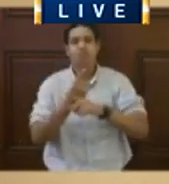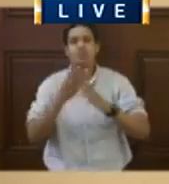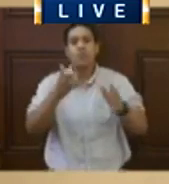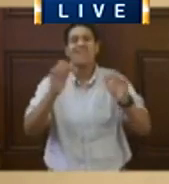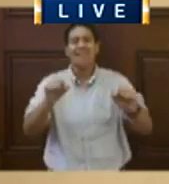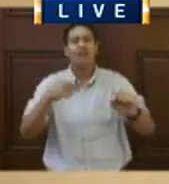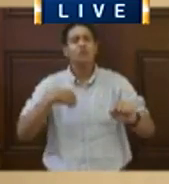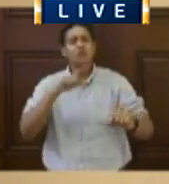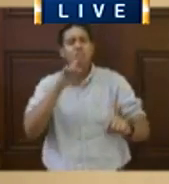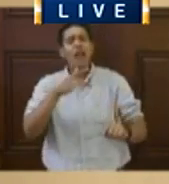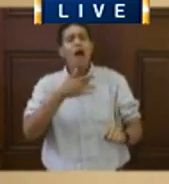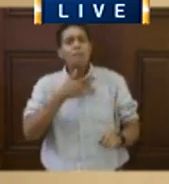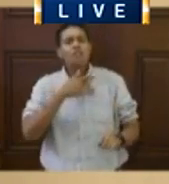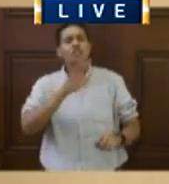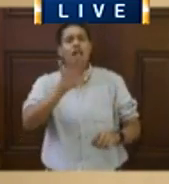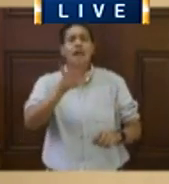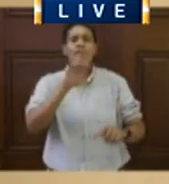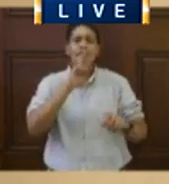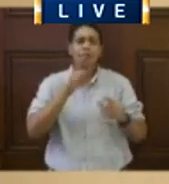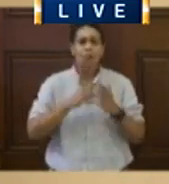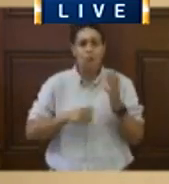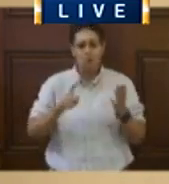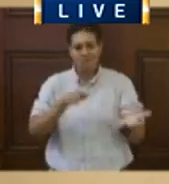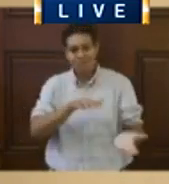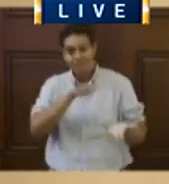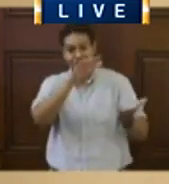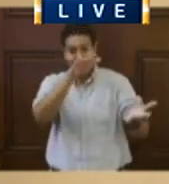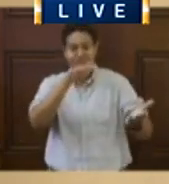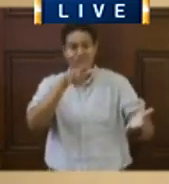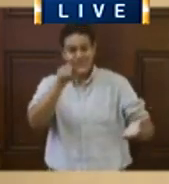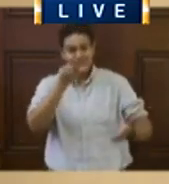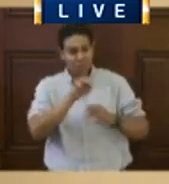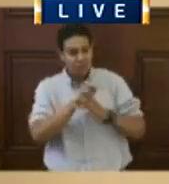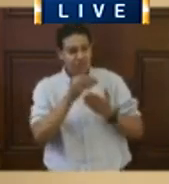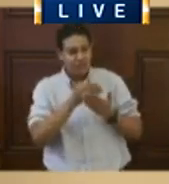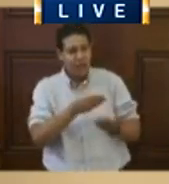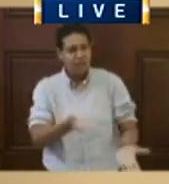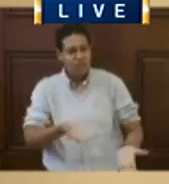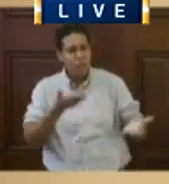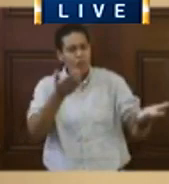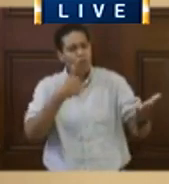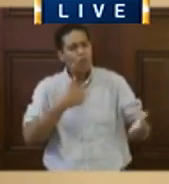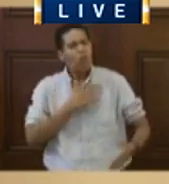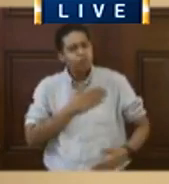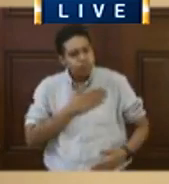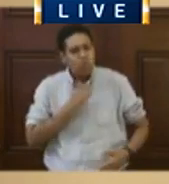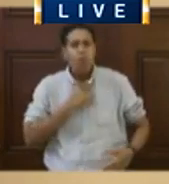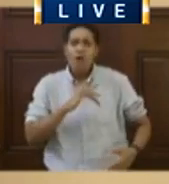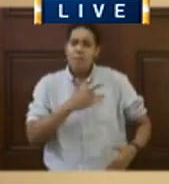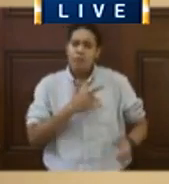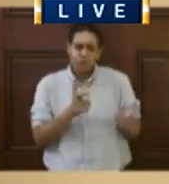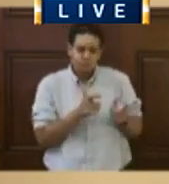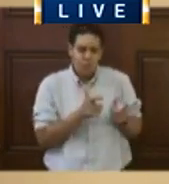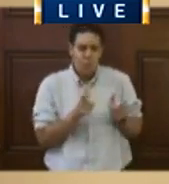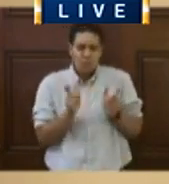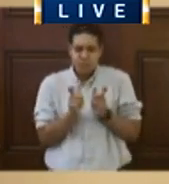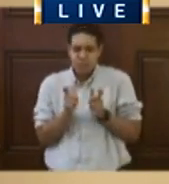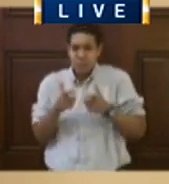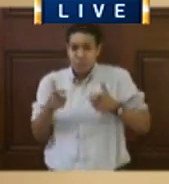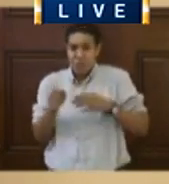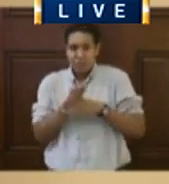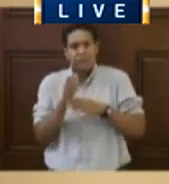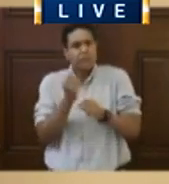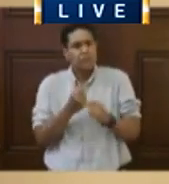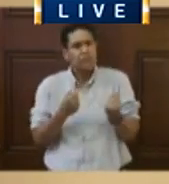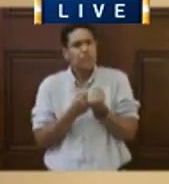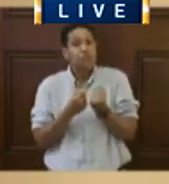appreciate the package. We appreciate that there are funds that are allocated to small and medium enterprises in the tourism sector and outside